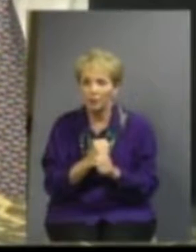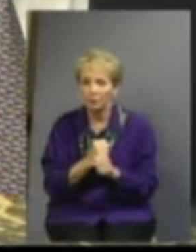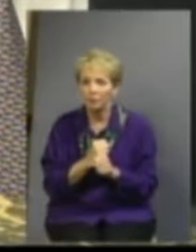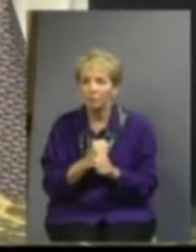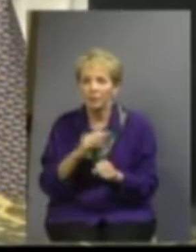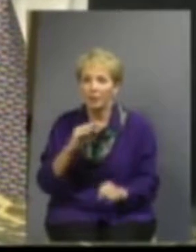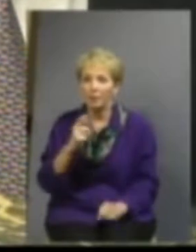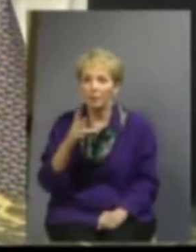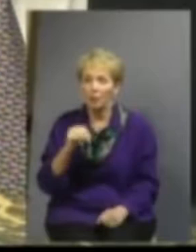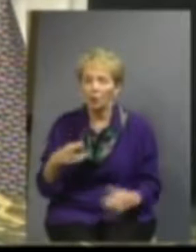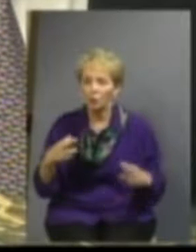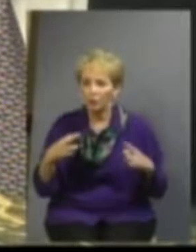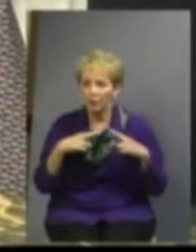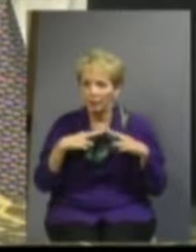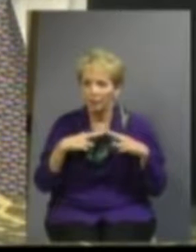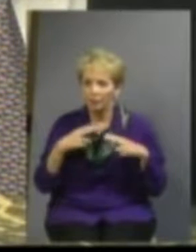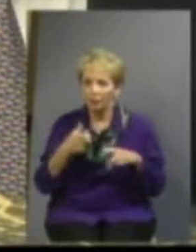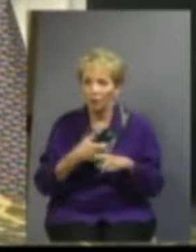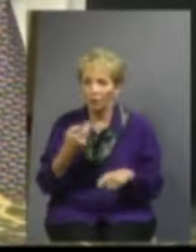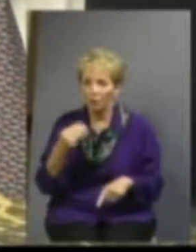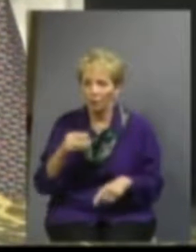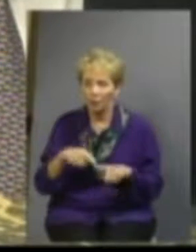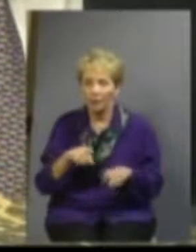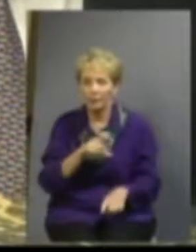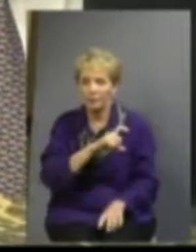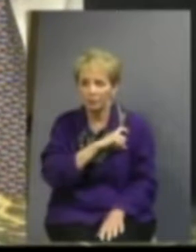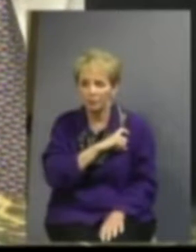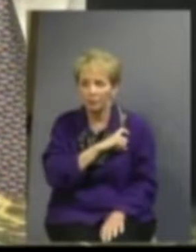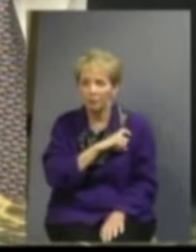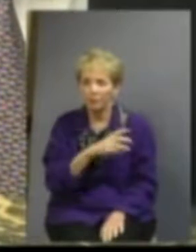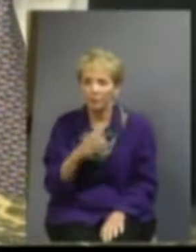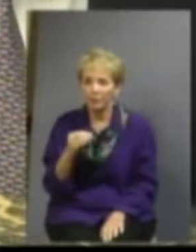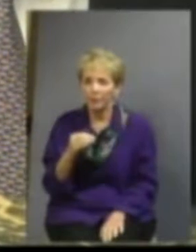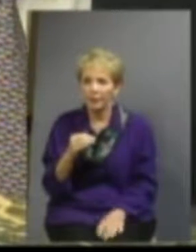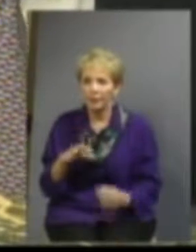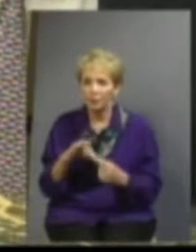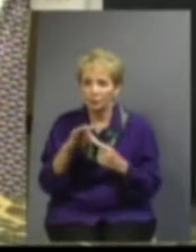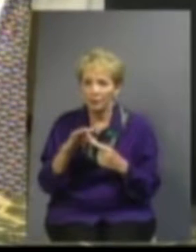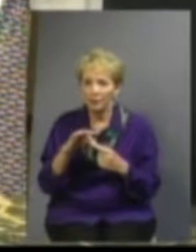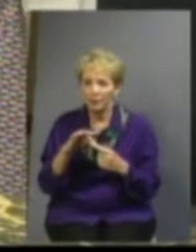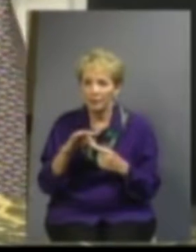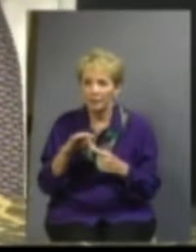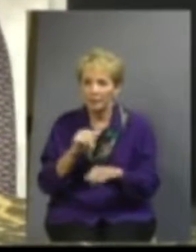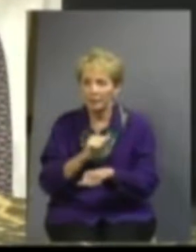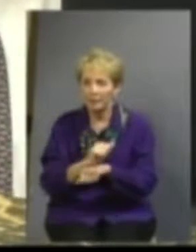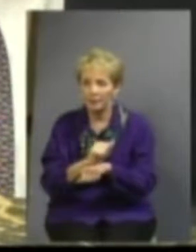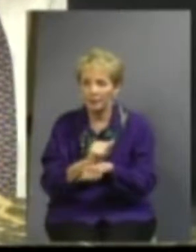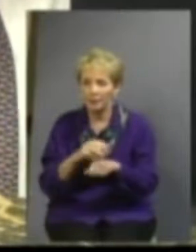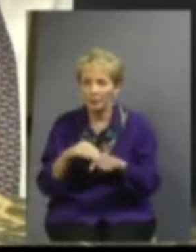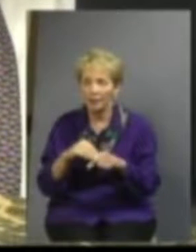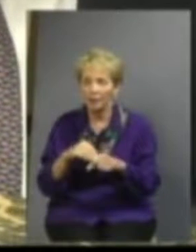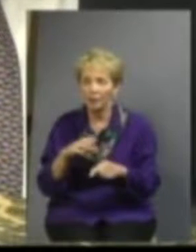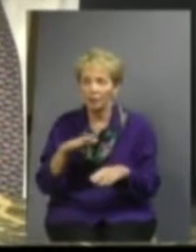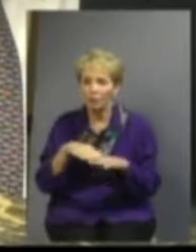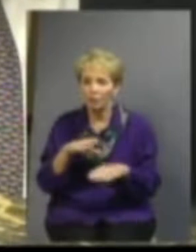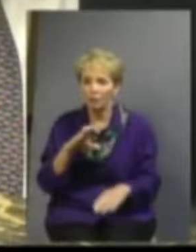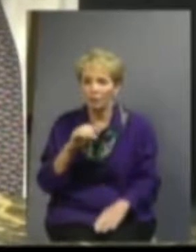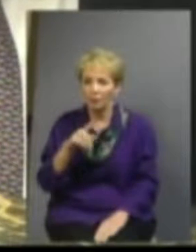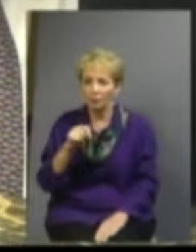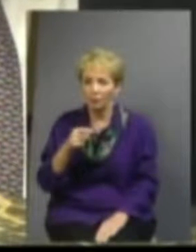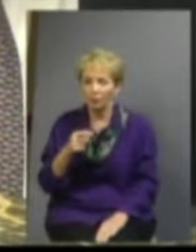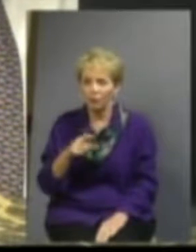Terry L. Mangum retired from the City of Morganton as a Public Safety Officer, Special Assignment in the Public Safety Department on October